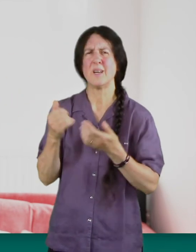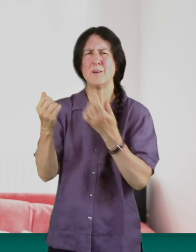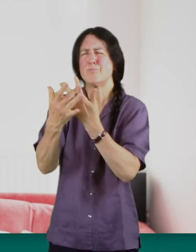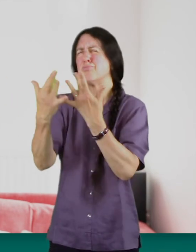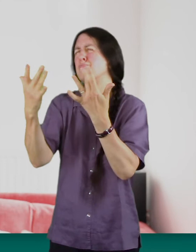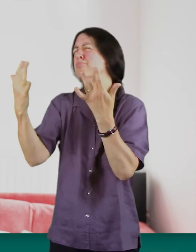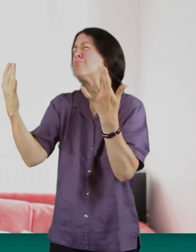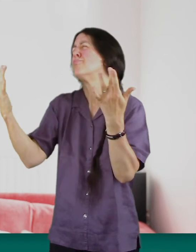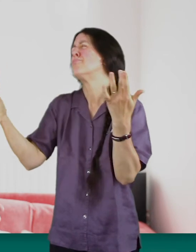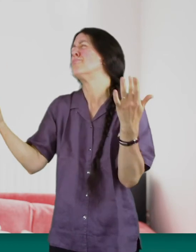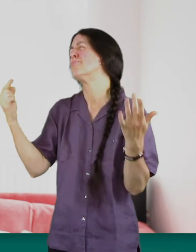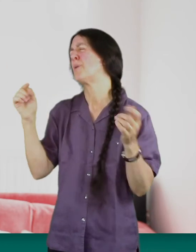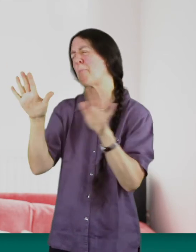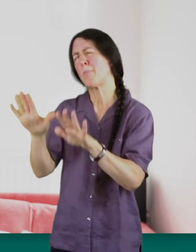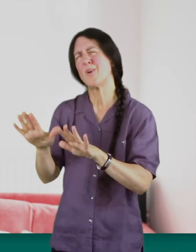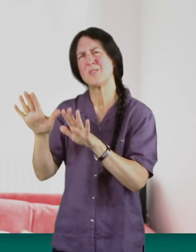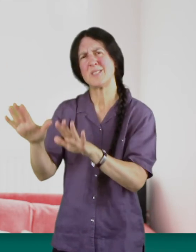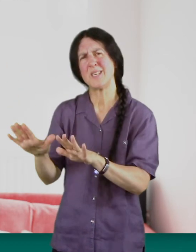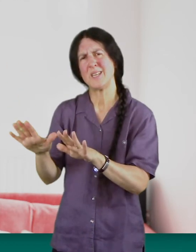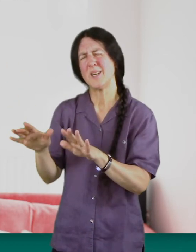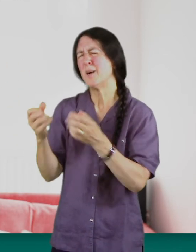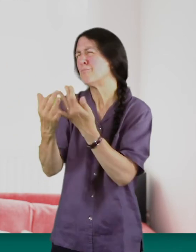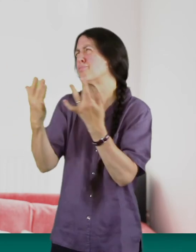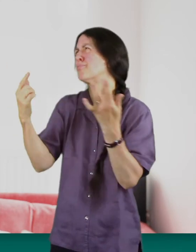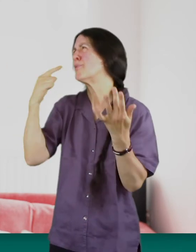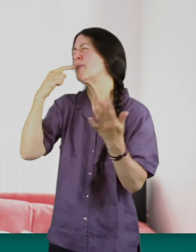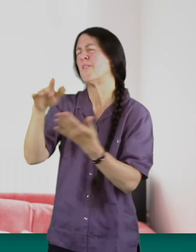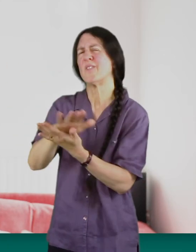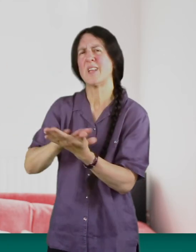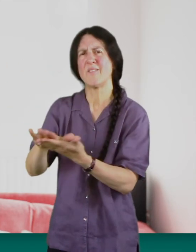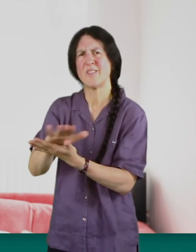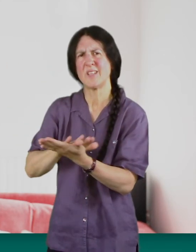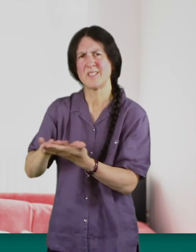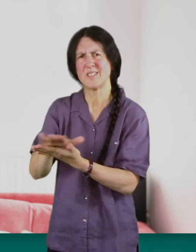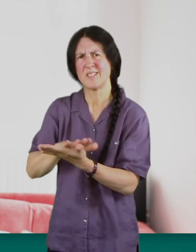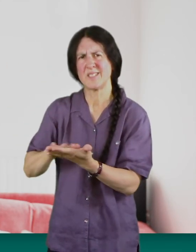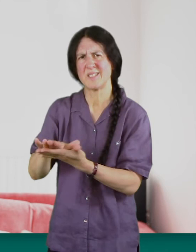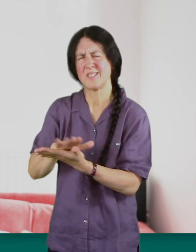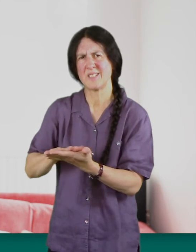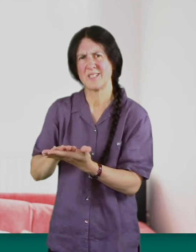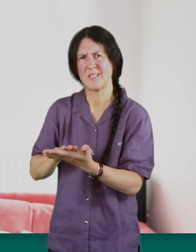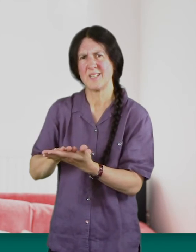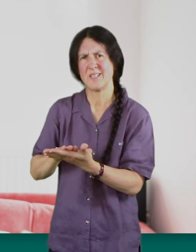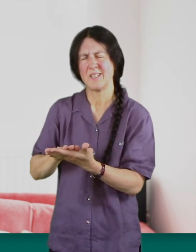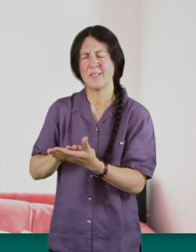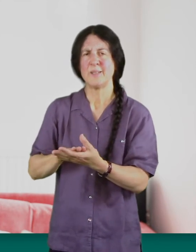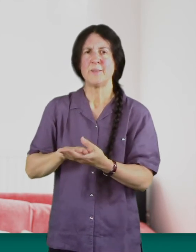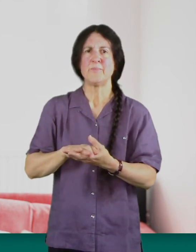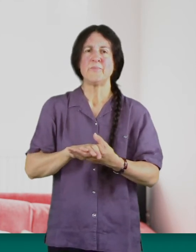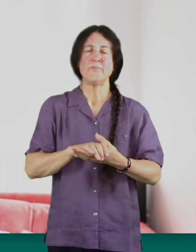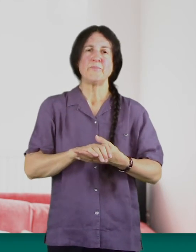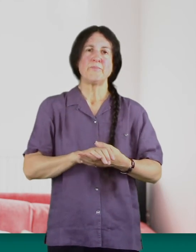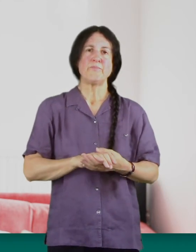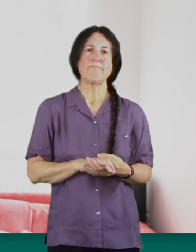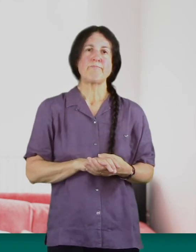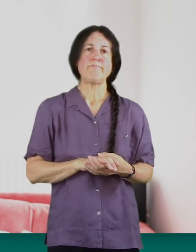And from there, all life comes. And I just wanted to end here with